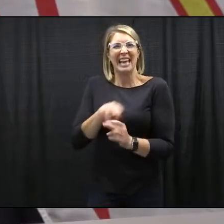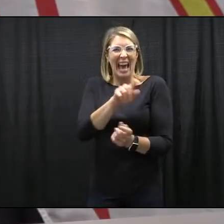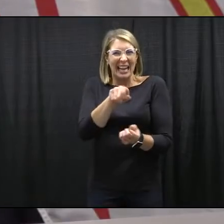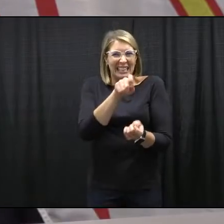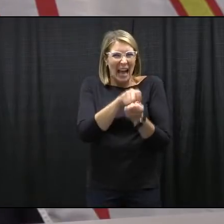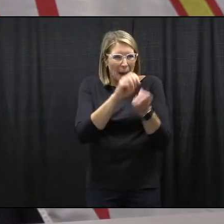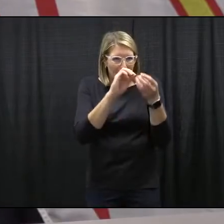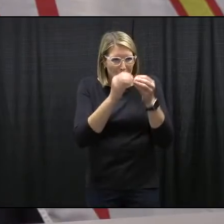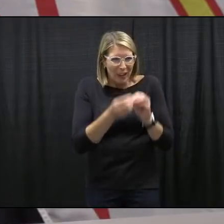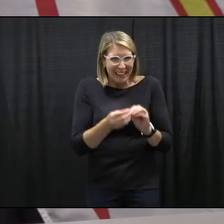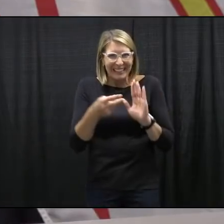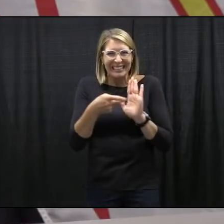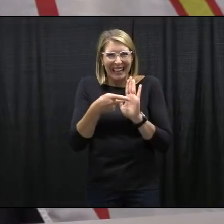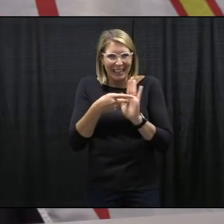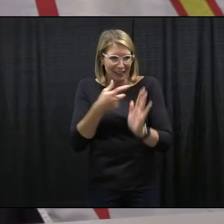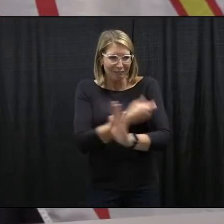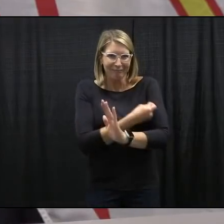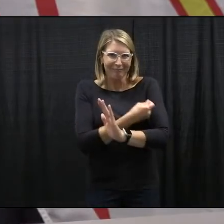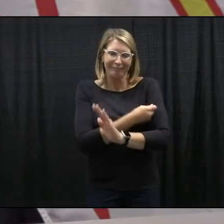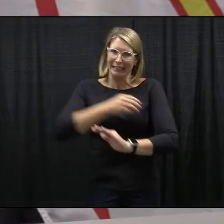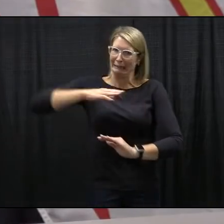though, Richard. Sorry.